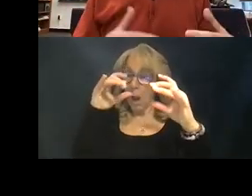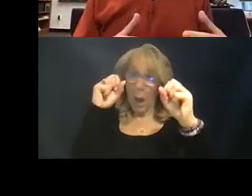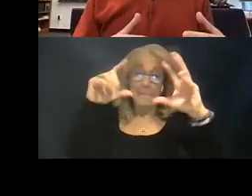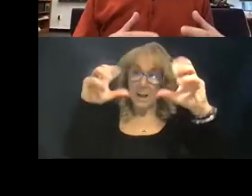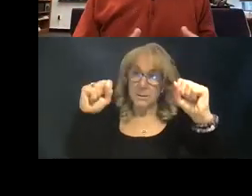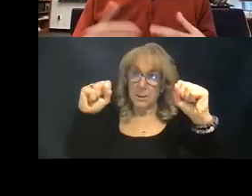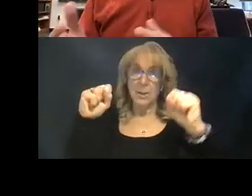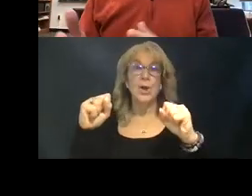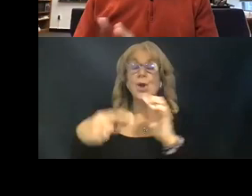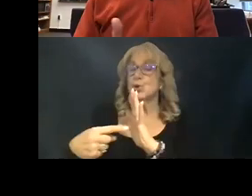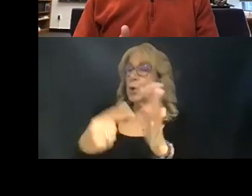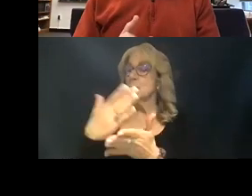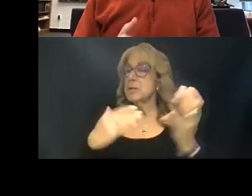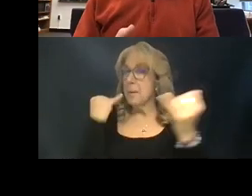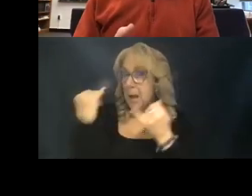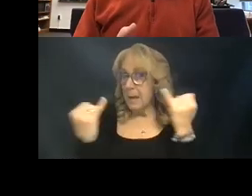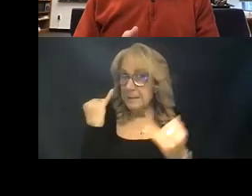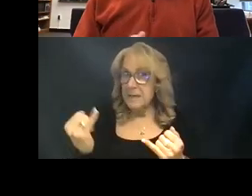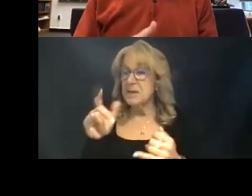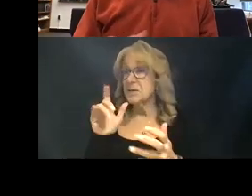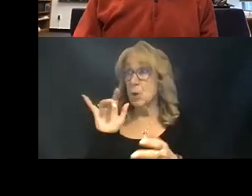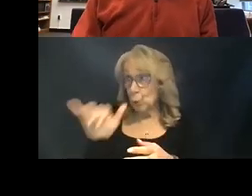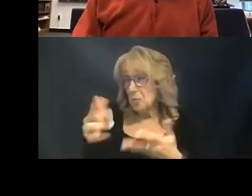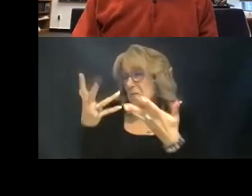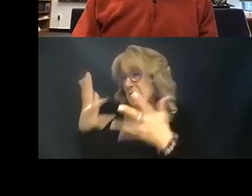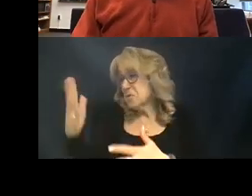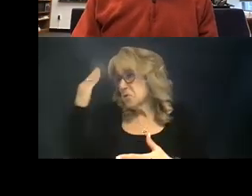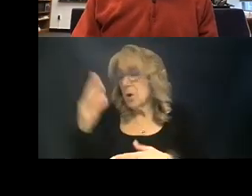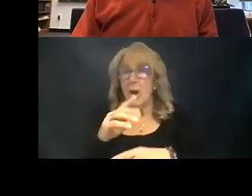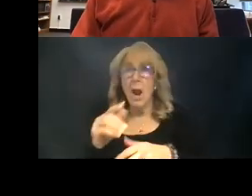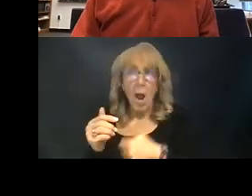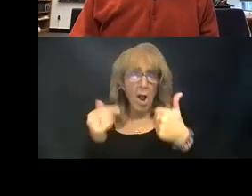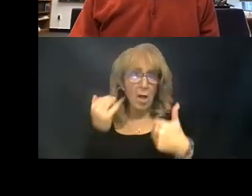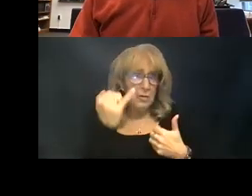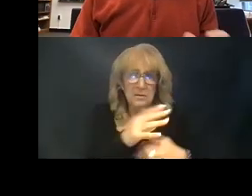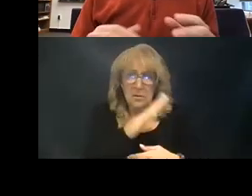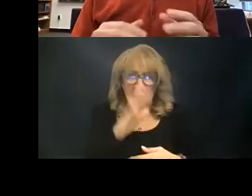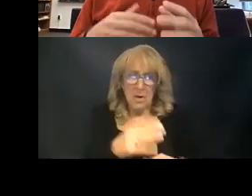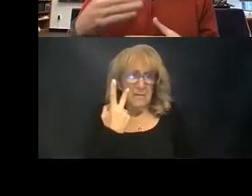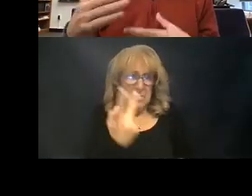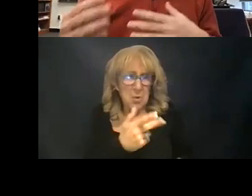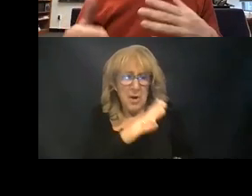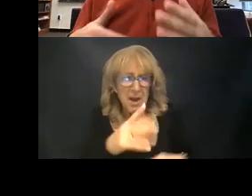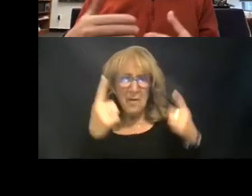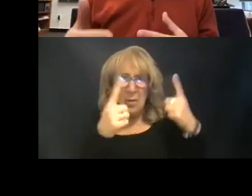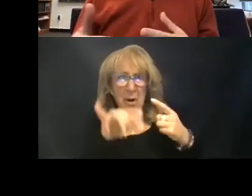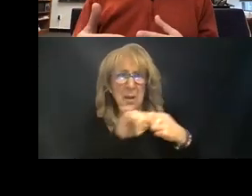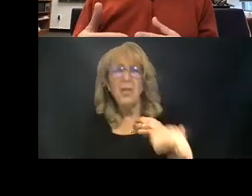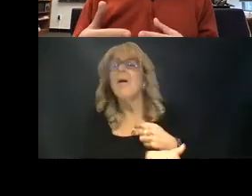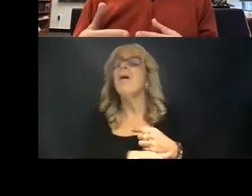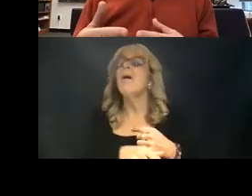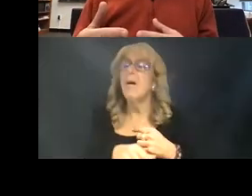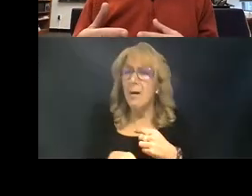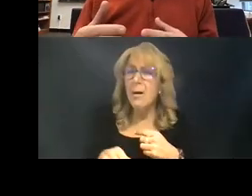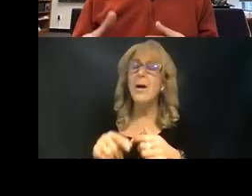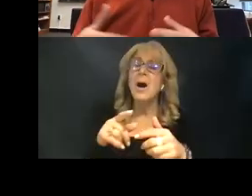might have seen and many ideas you may never have seen and never have thought about. We want to give you a